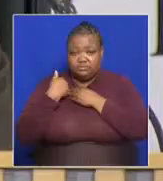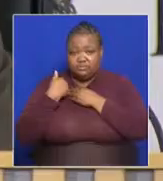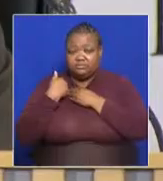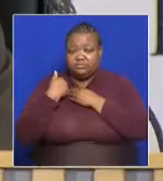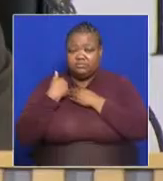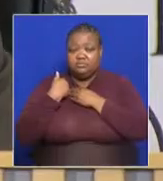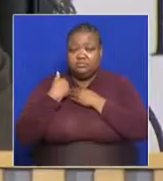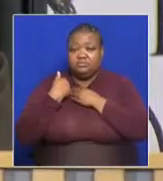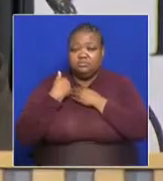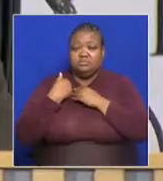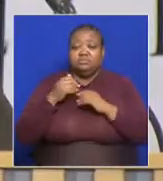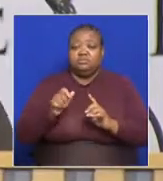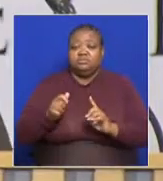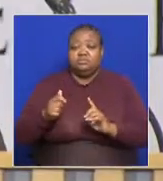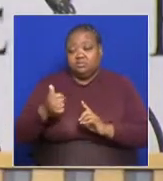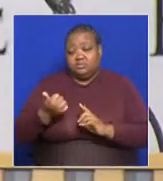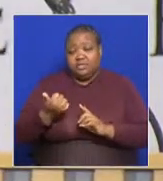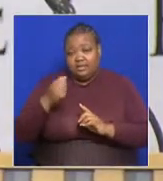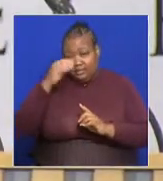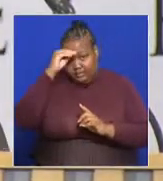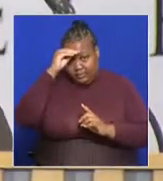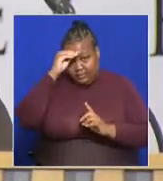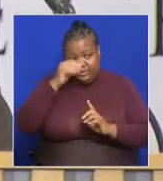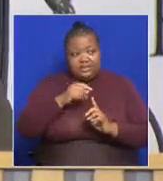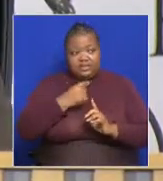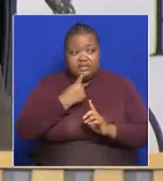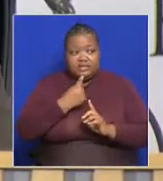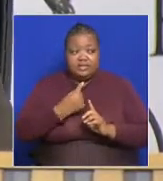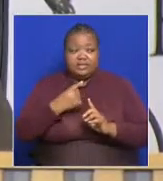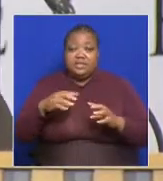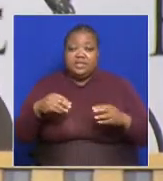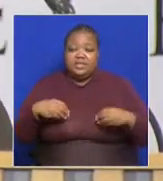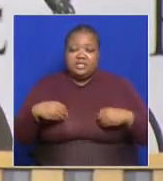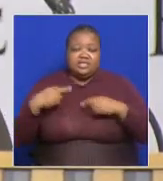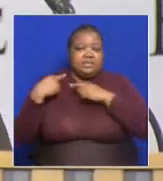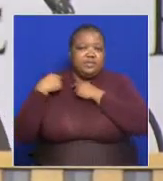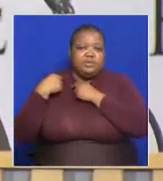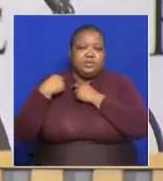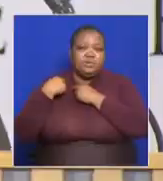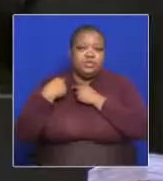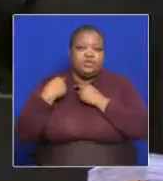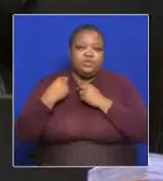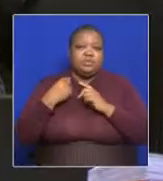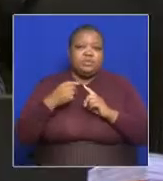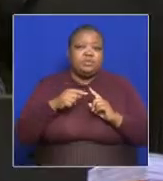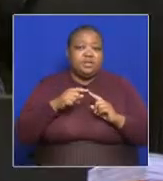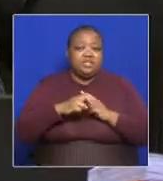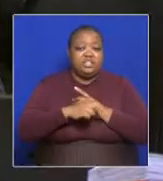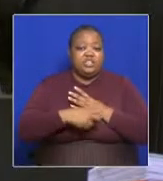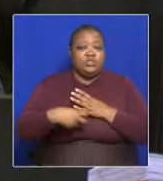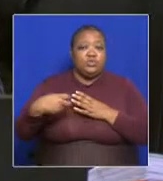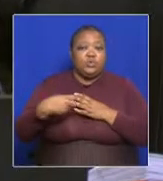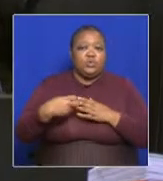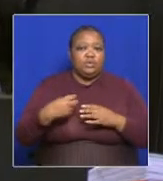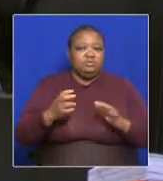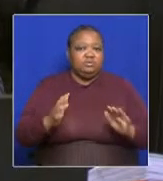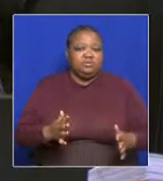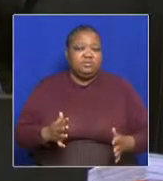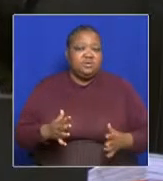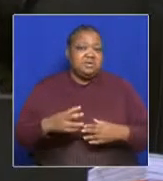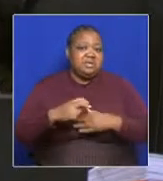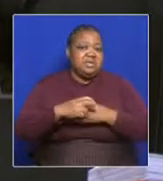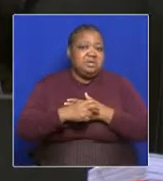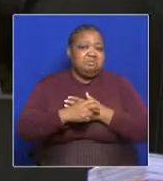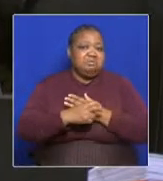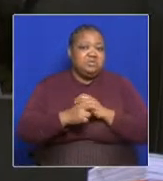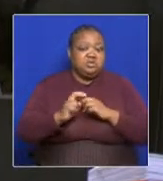policeman to say, I will only accept responsibility when they are stolen, but if they are not stolen and we do wrong things,